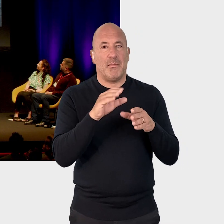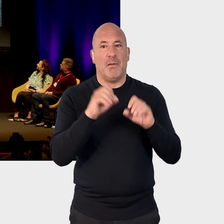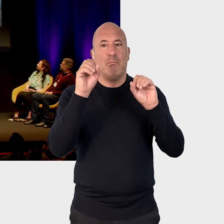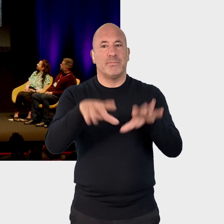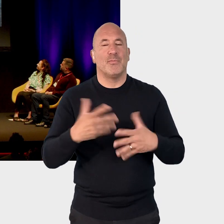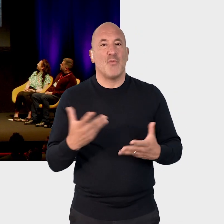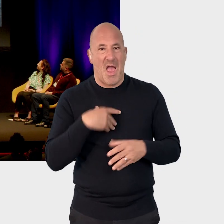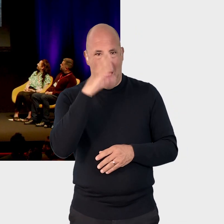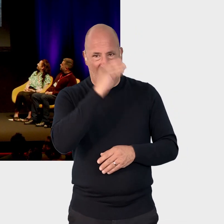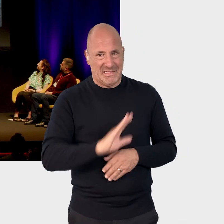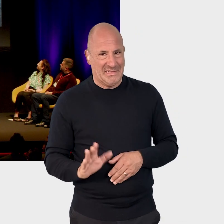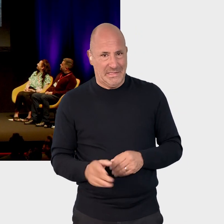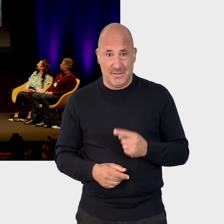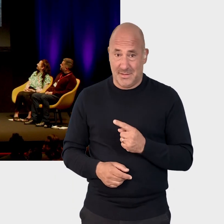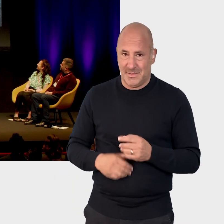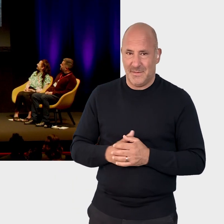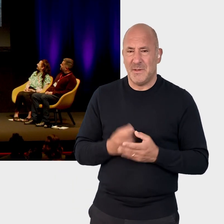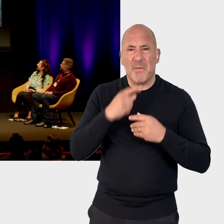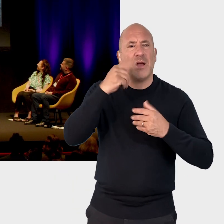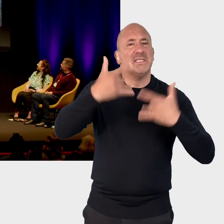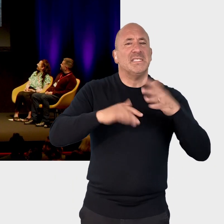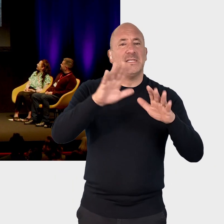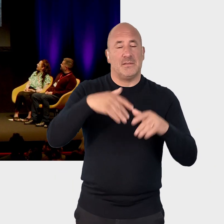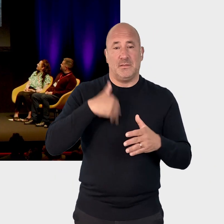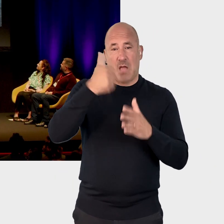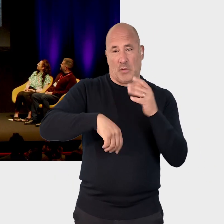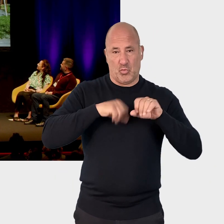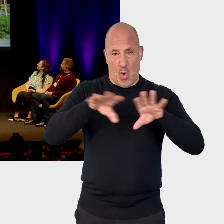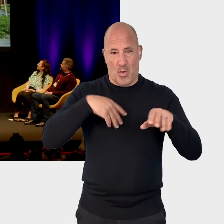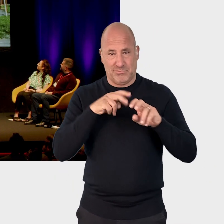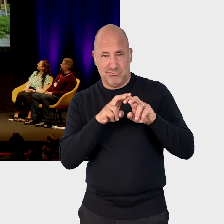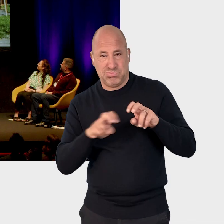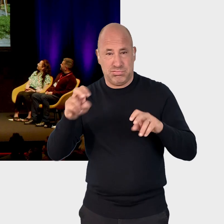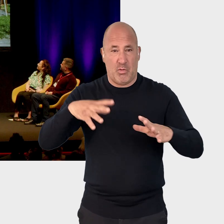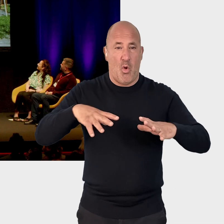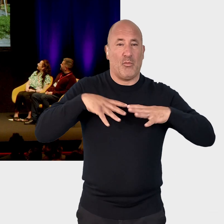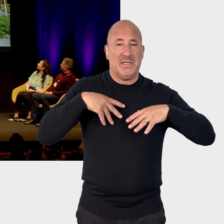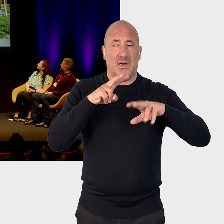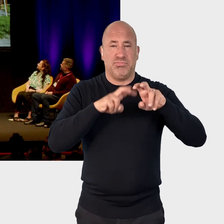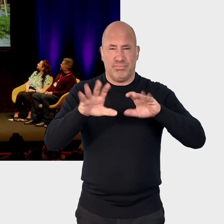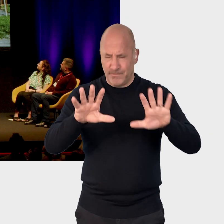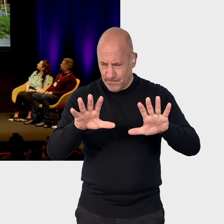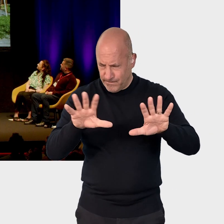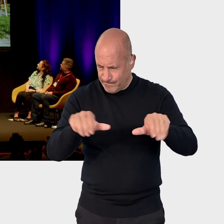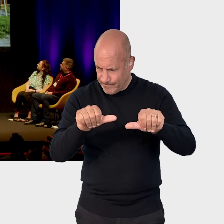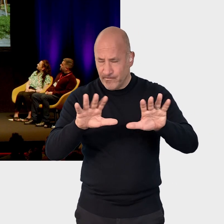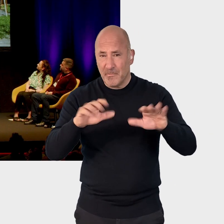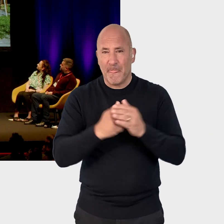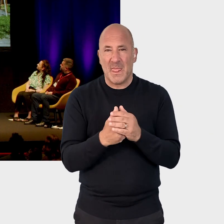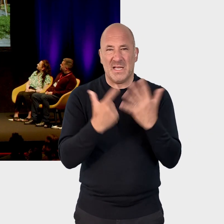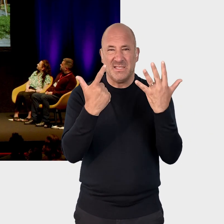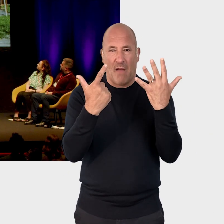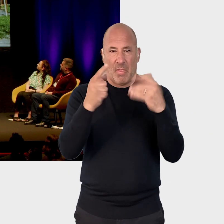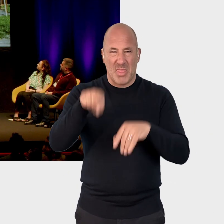Let's just not tell our curatorial team that that's where they've ended up. And some stats. So, since